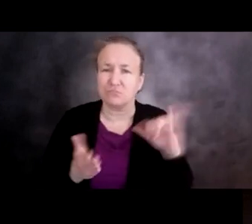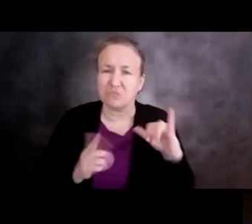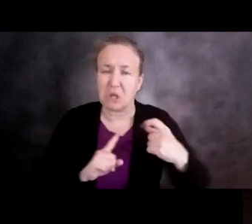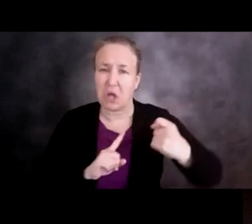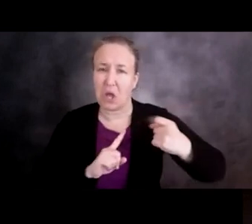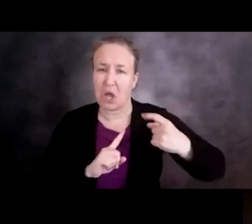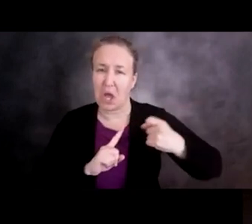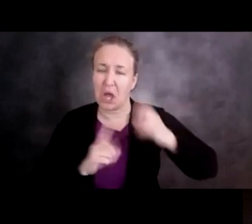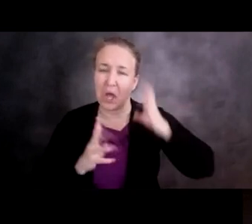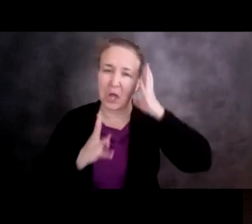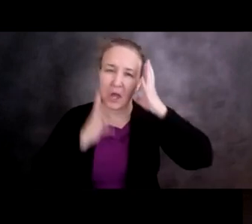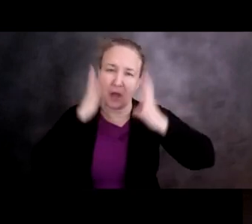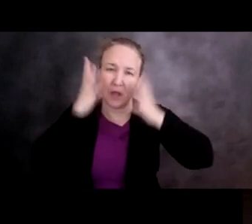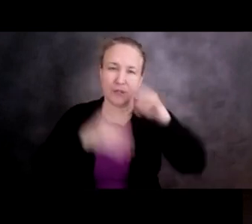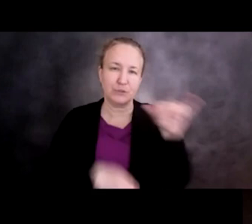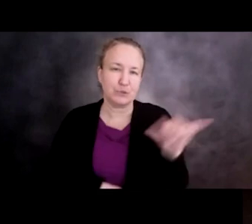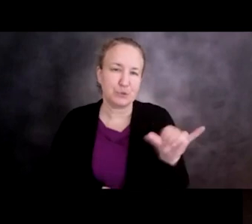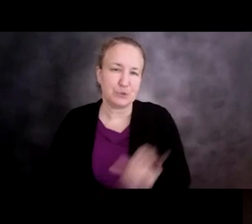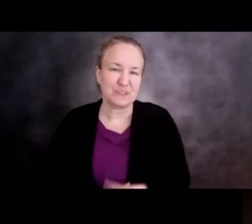well.